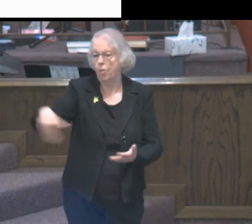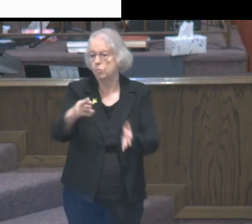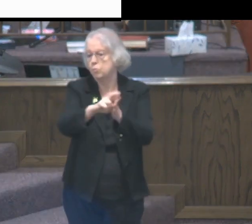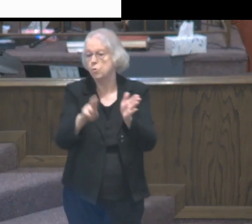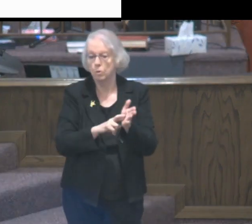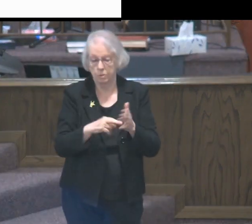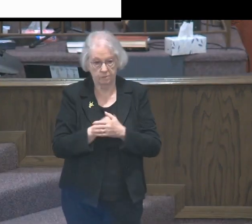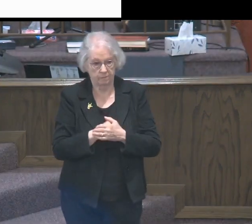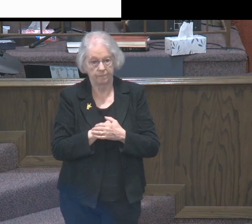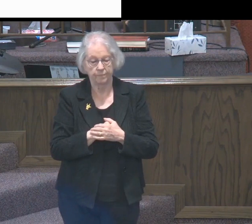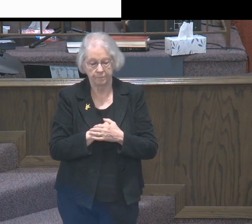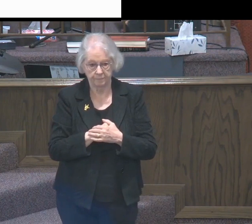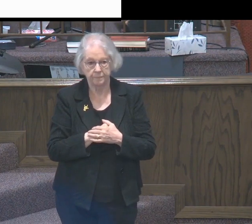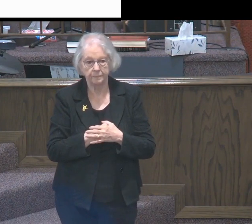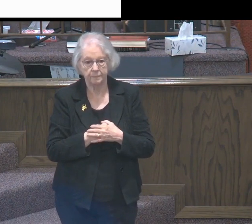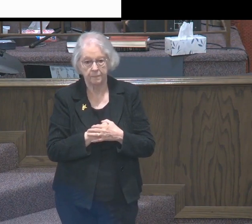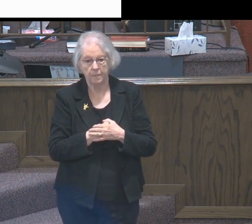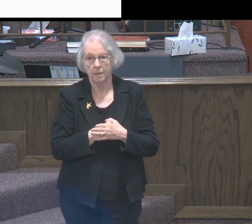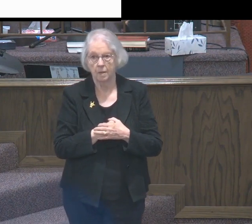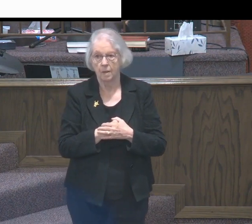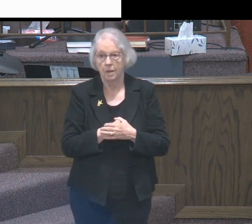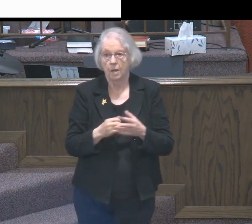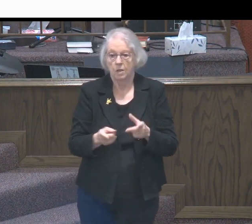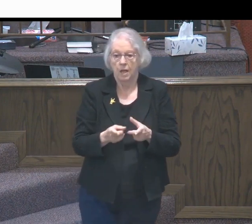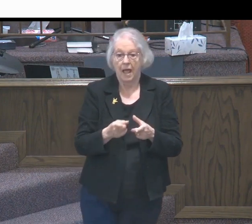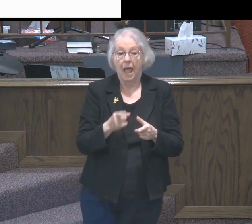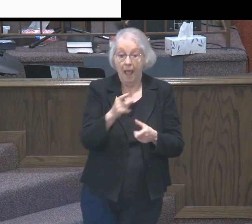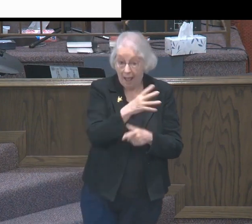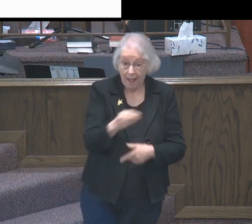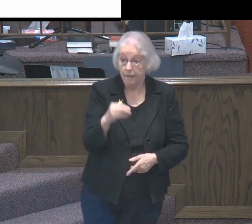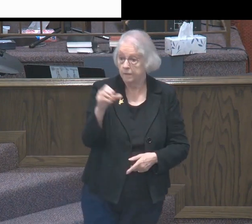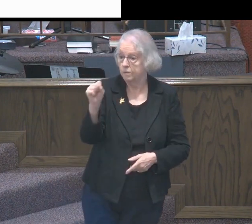Ten Commandments, and they said, this is what they mean.